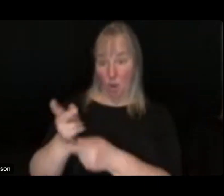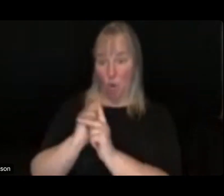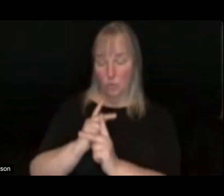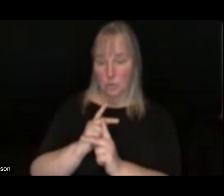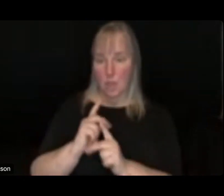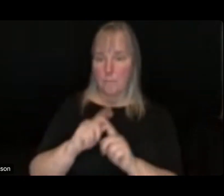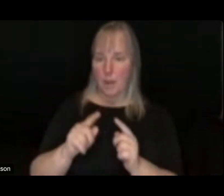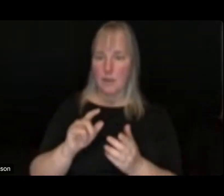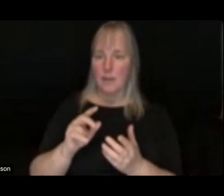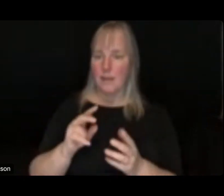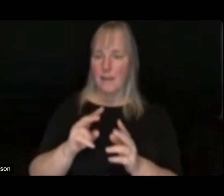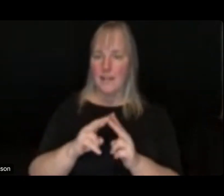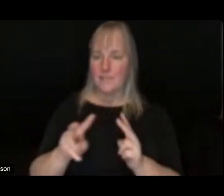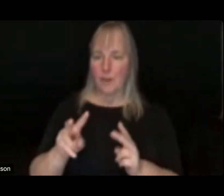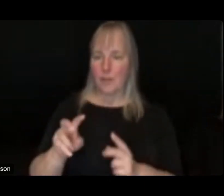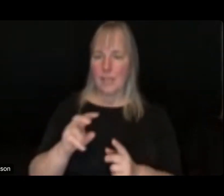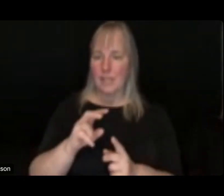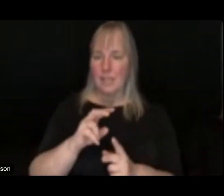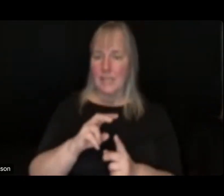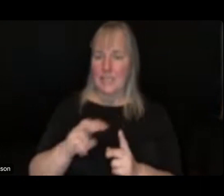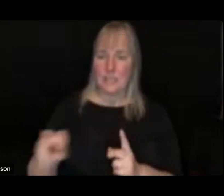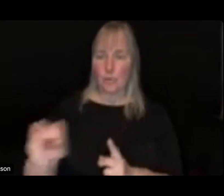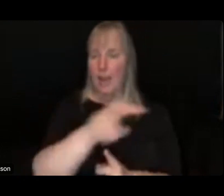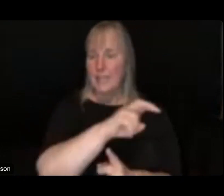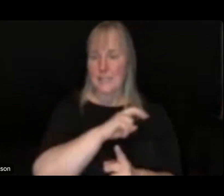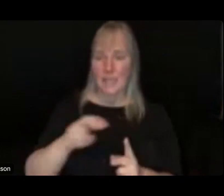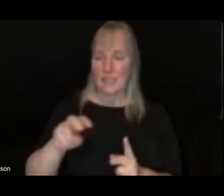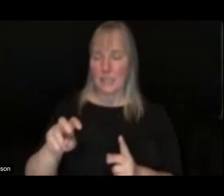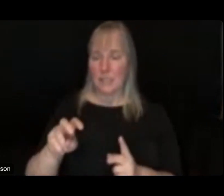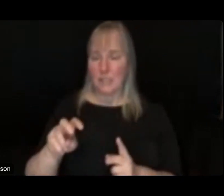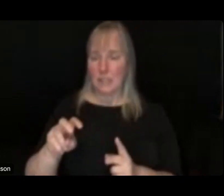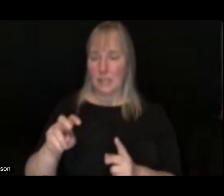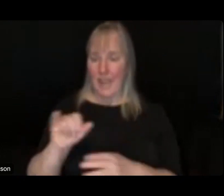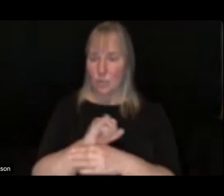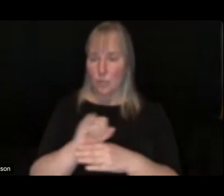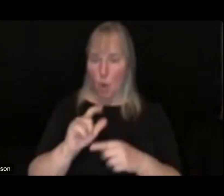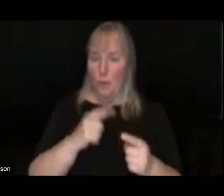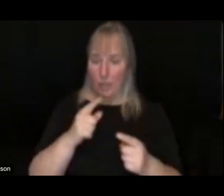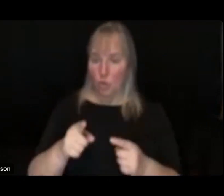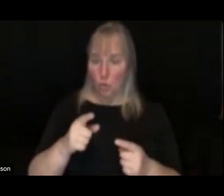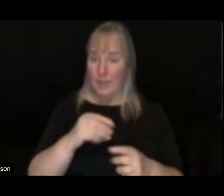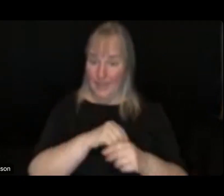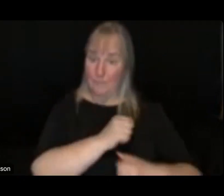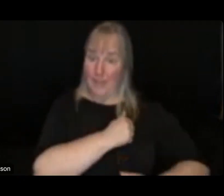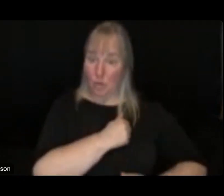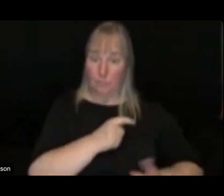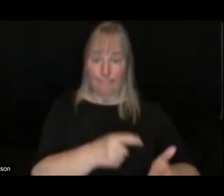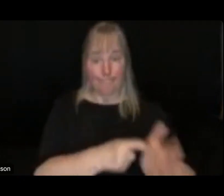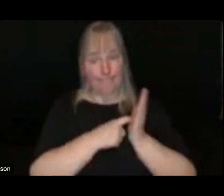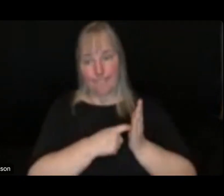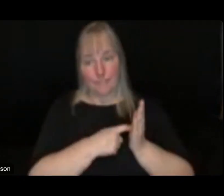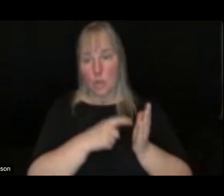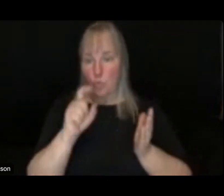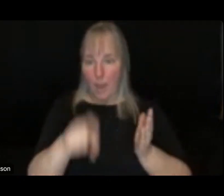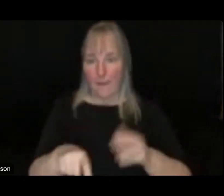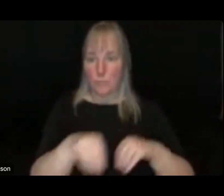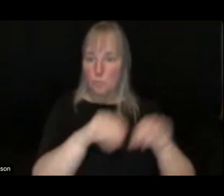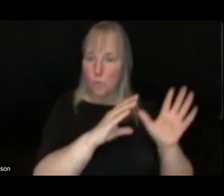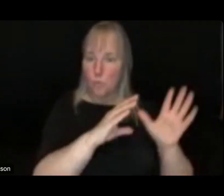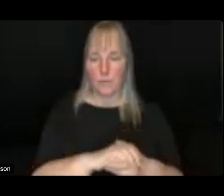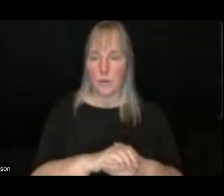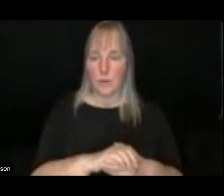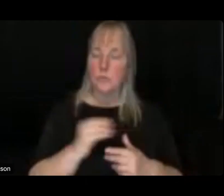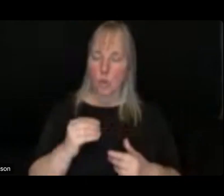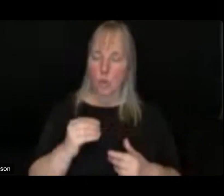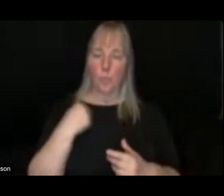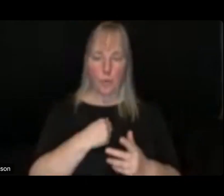There's a transient industry. When you're like part military, you have to move, and so we're starting to